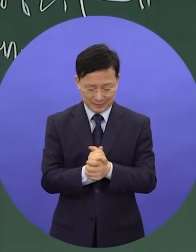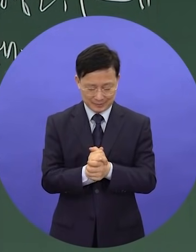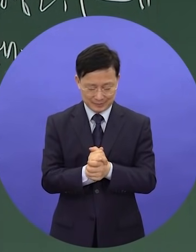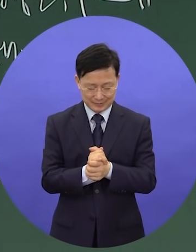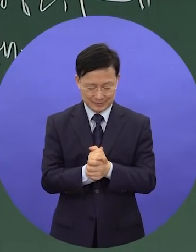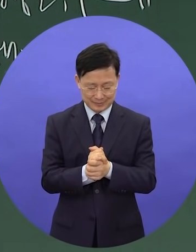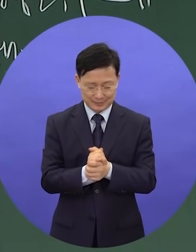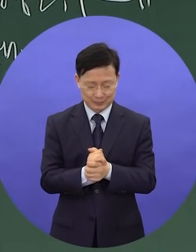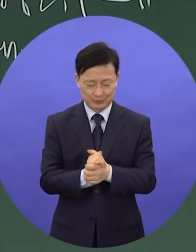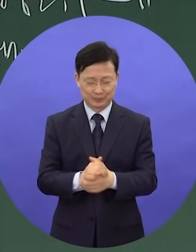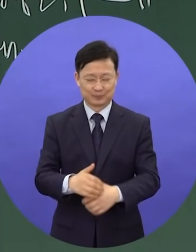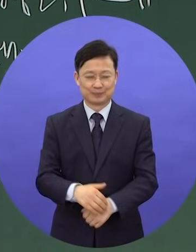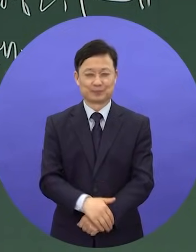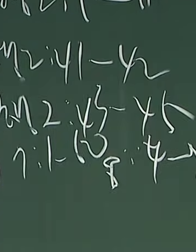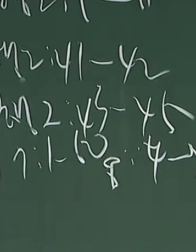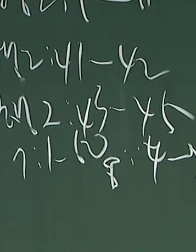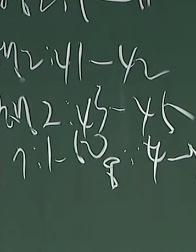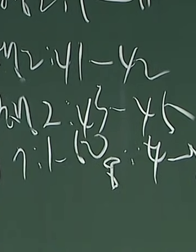Amen.